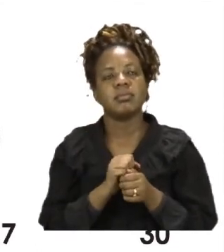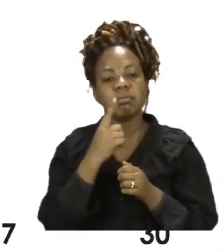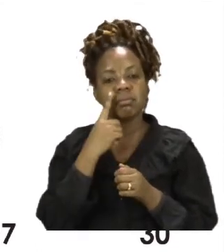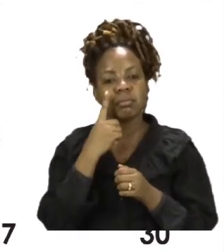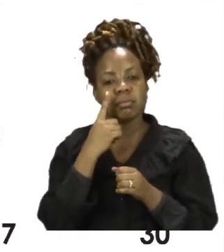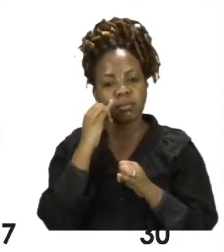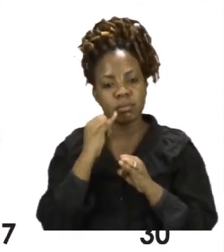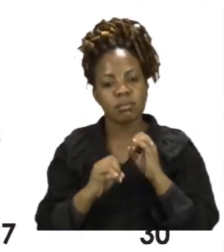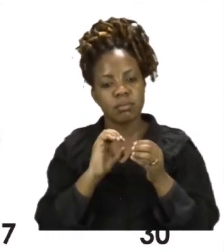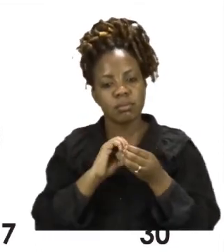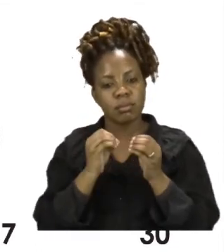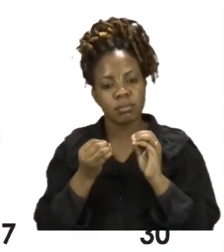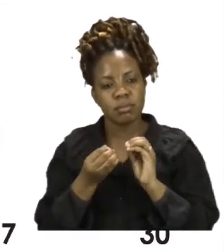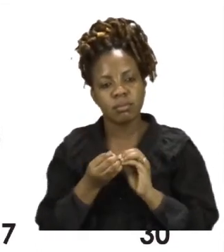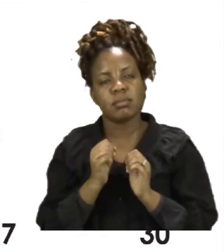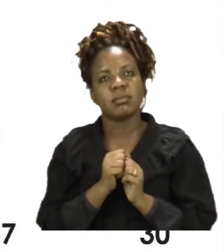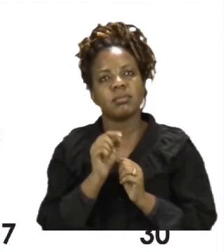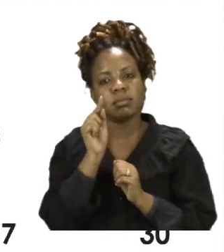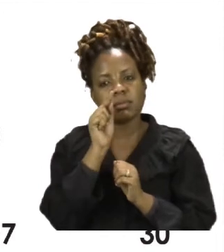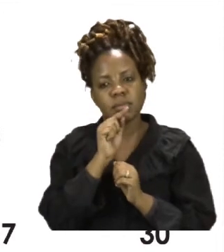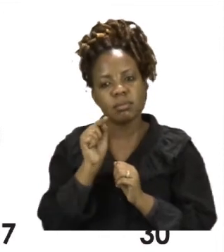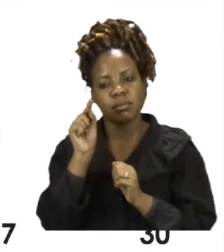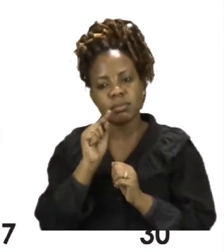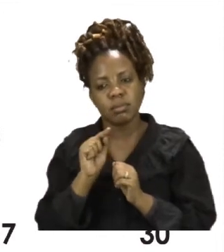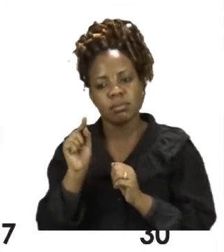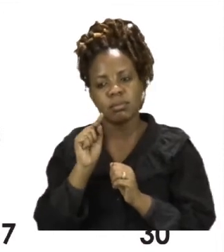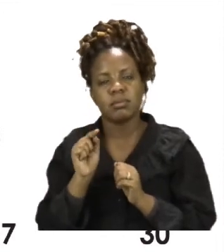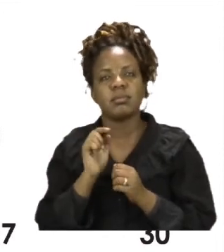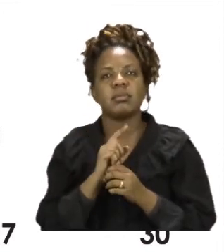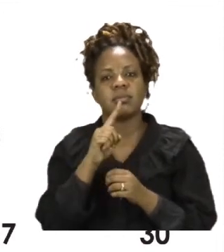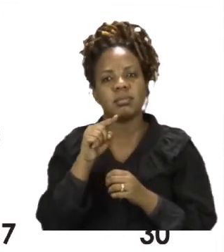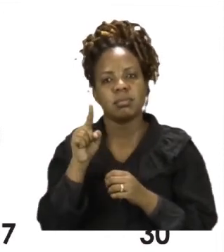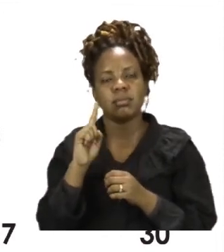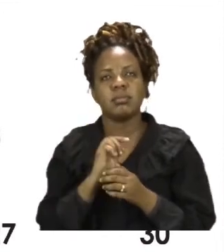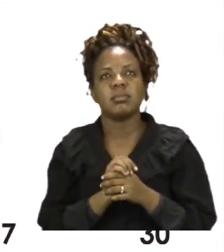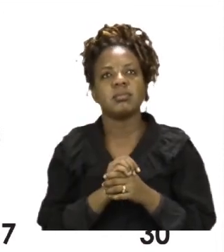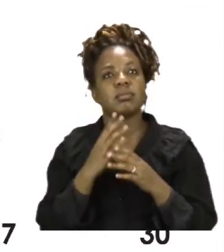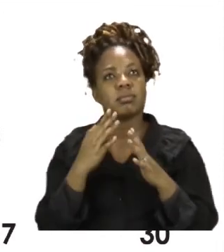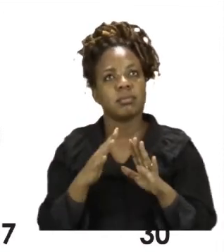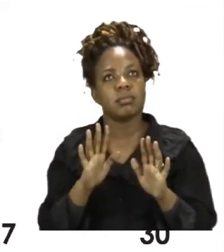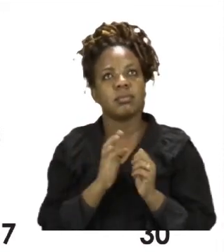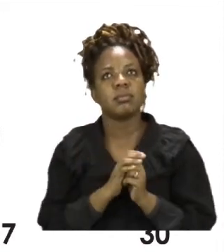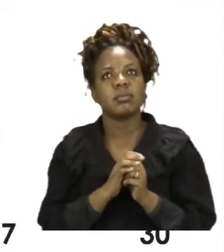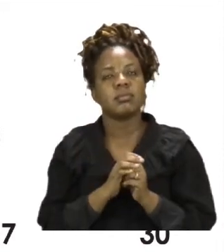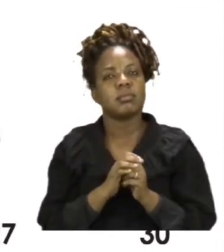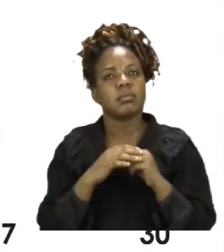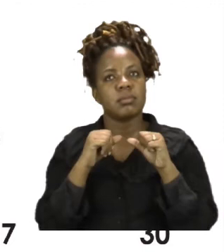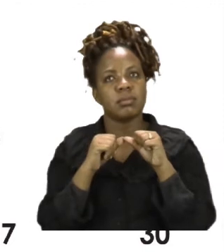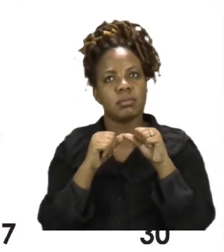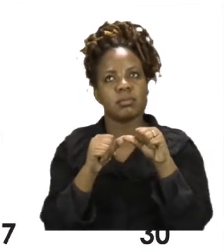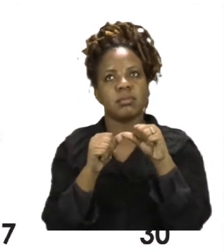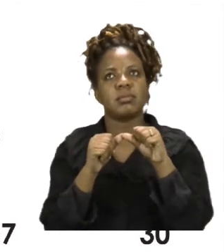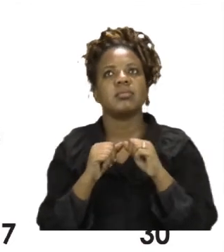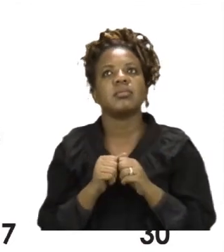to, and make sure you circle correctly. When you are done with that, you can now move on to the next